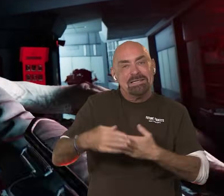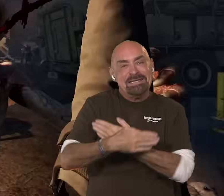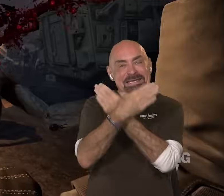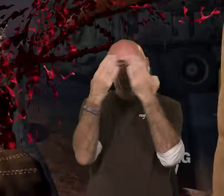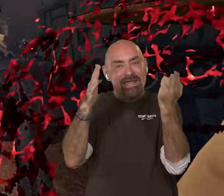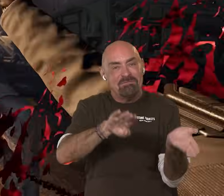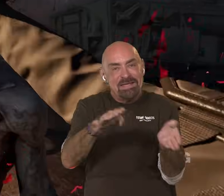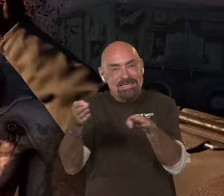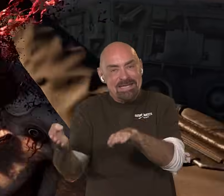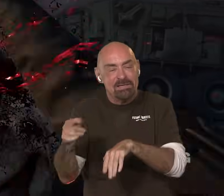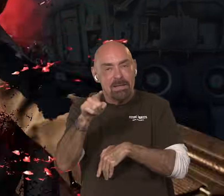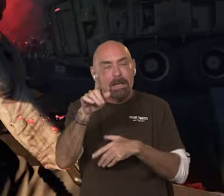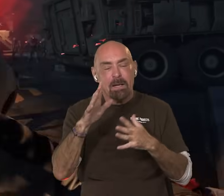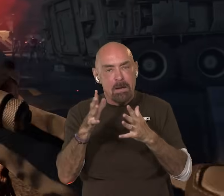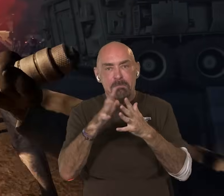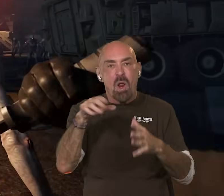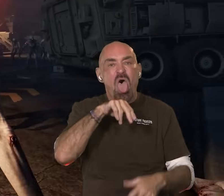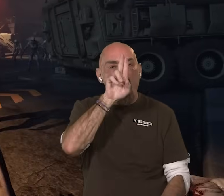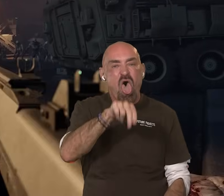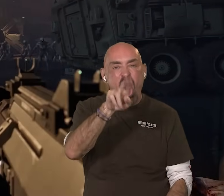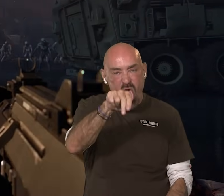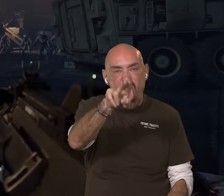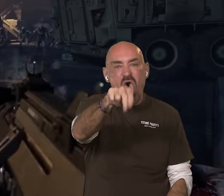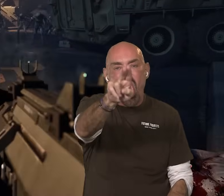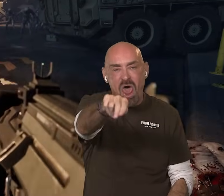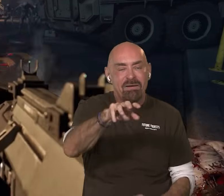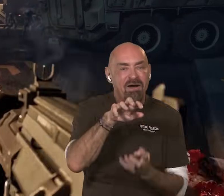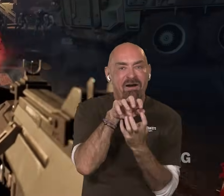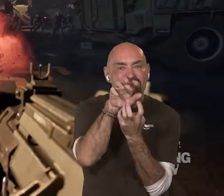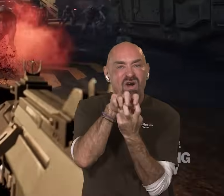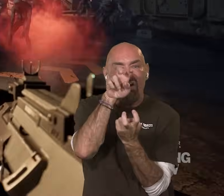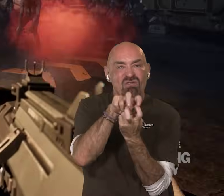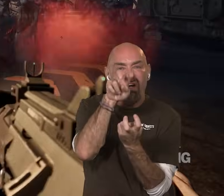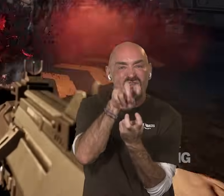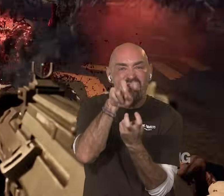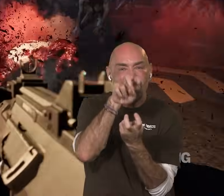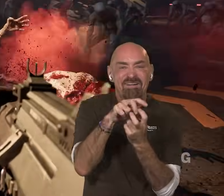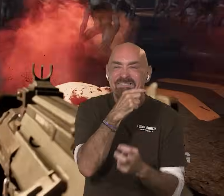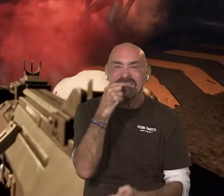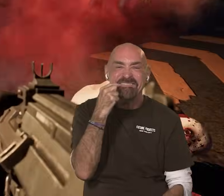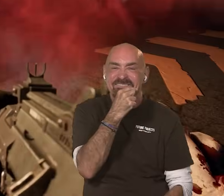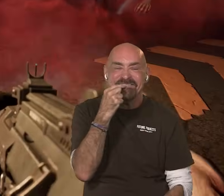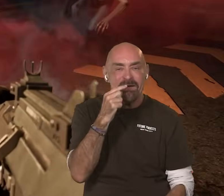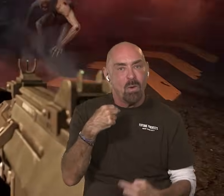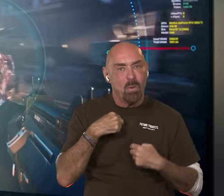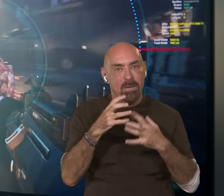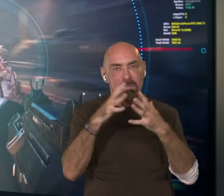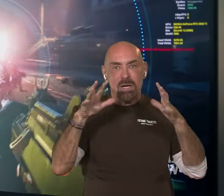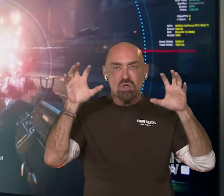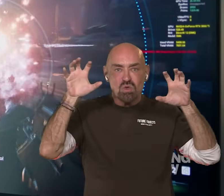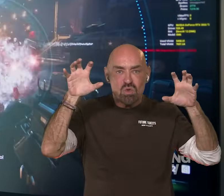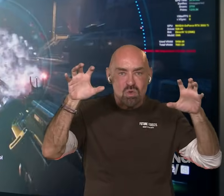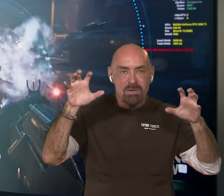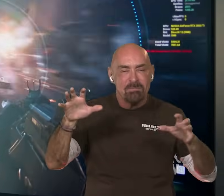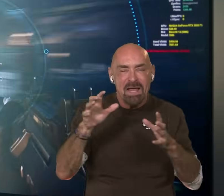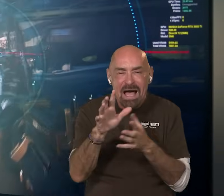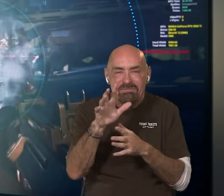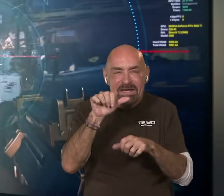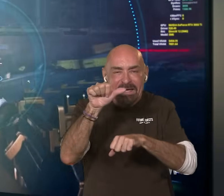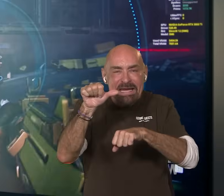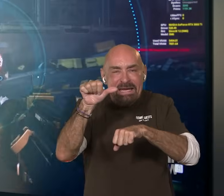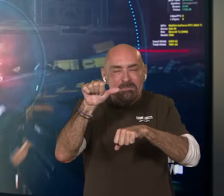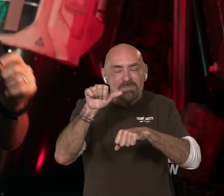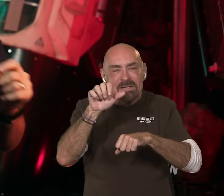Dead, where there's literally just a massive tongue and maybe like a few teeth hanging there. We're very big horror fans. There's kind of like little Easter eggs